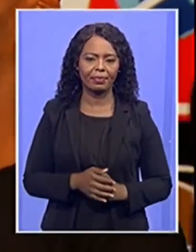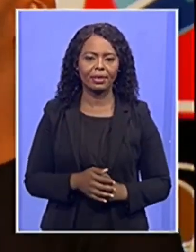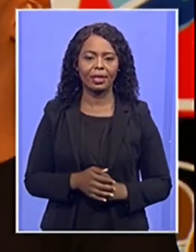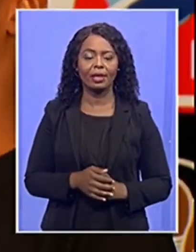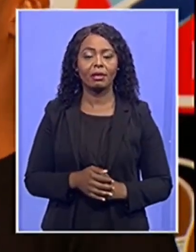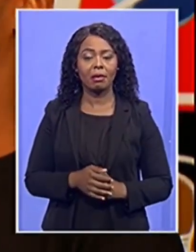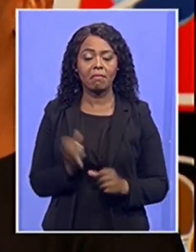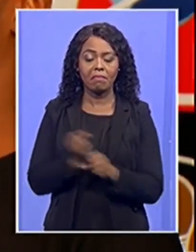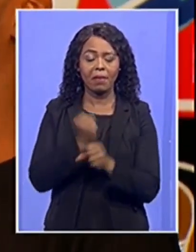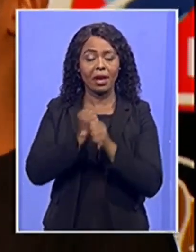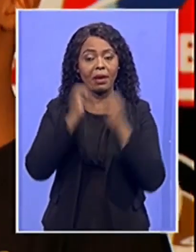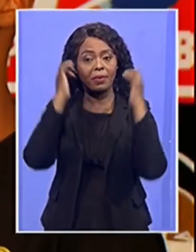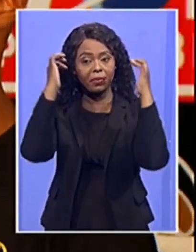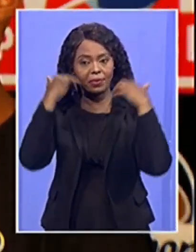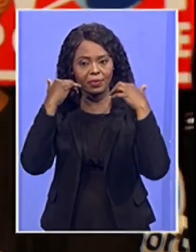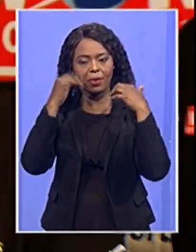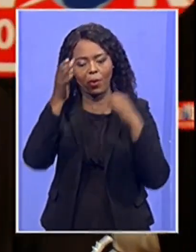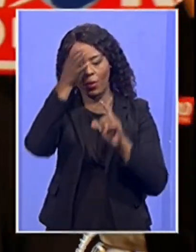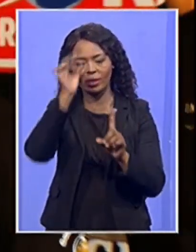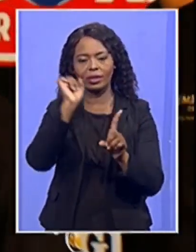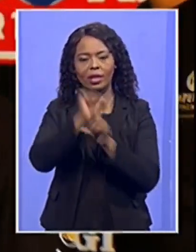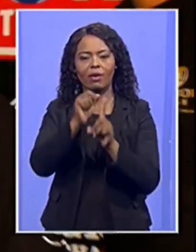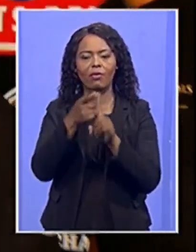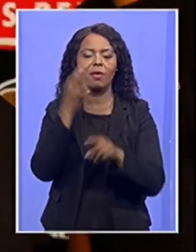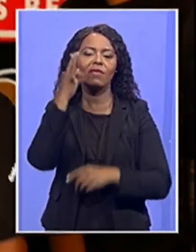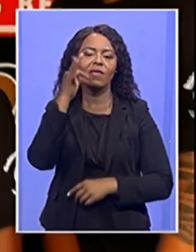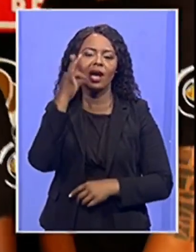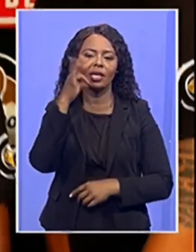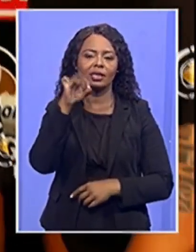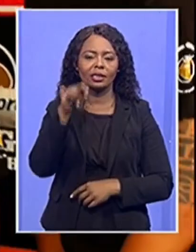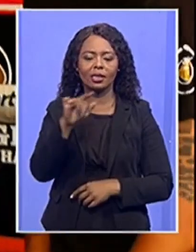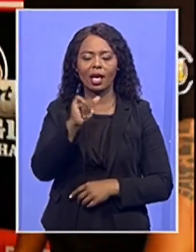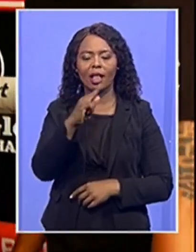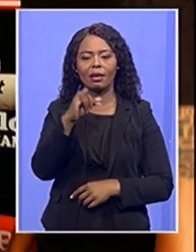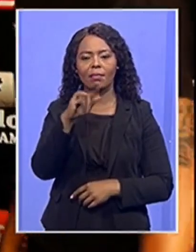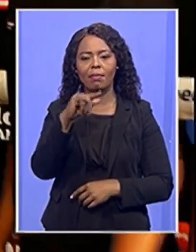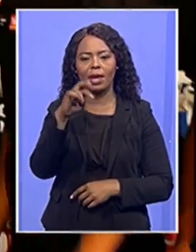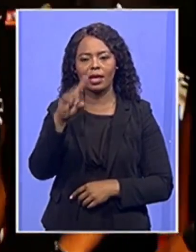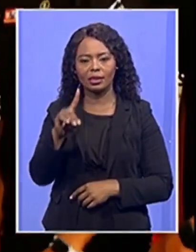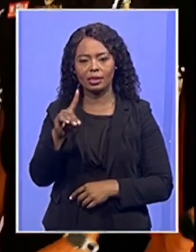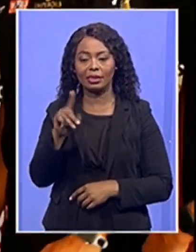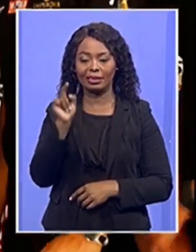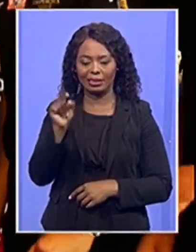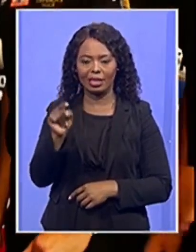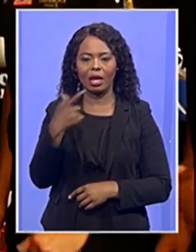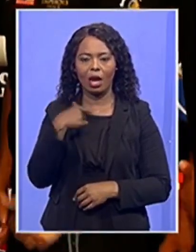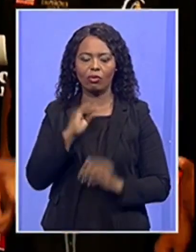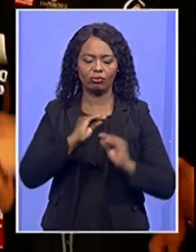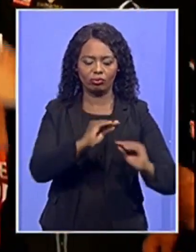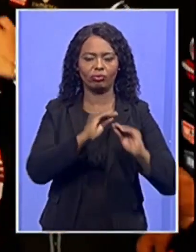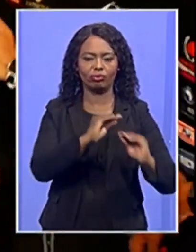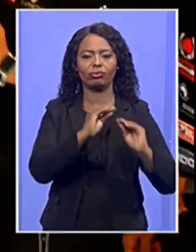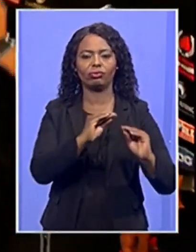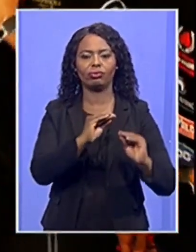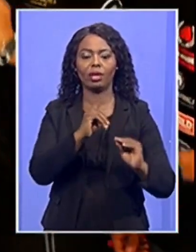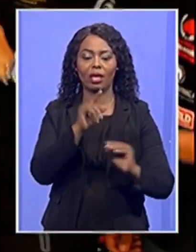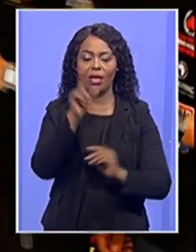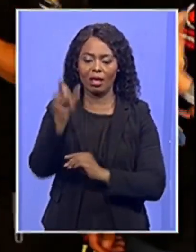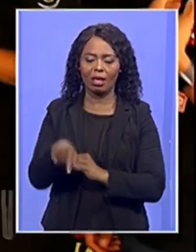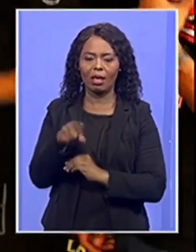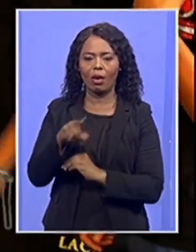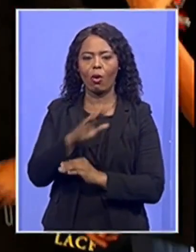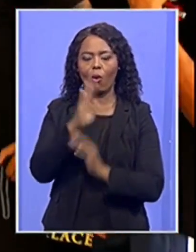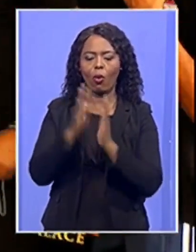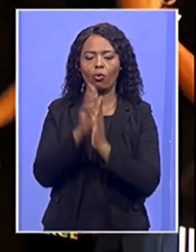e tlo ba o moholo ho mophephetsi wa hae ho tswa France e leng Ahmed El Moussaoul ka ha Knap o hapile dintwa tse